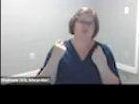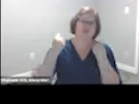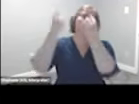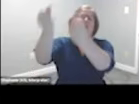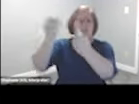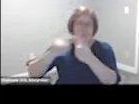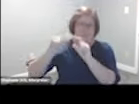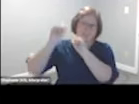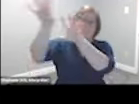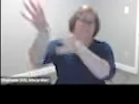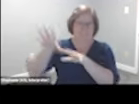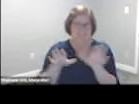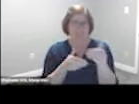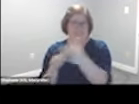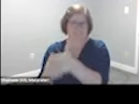these resources to.